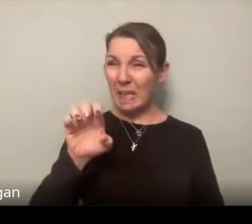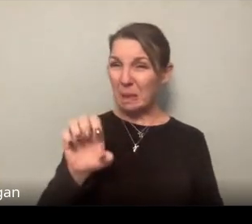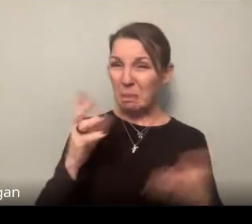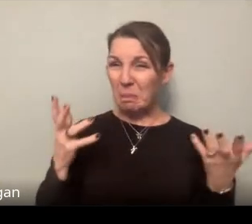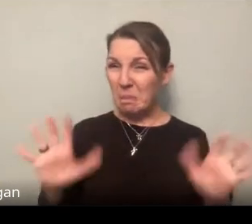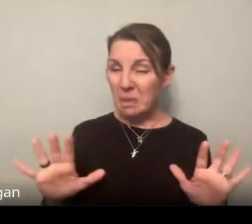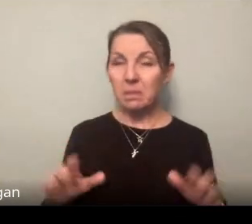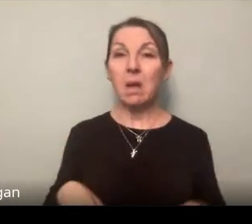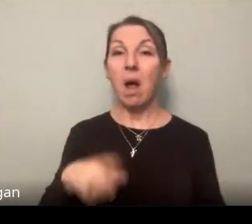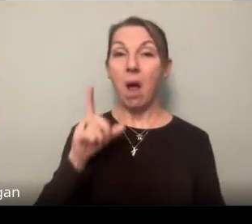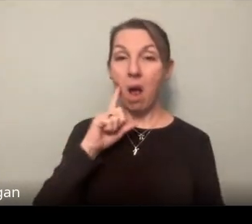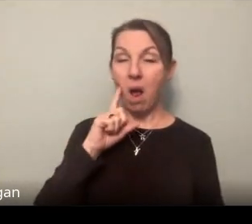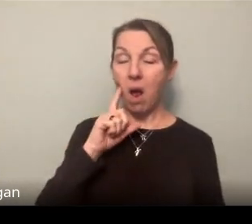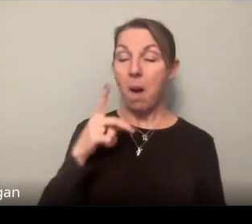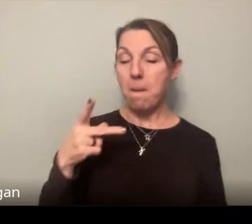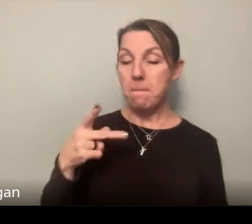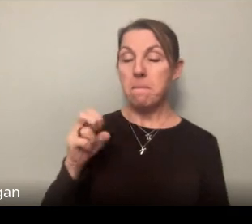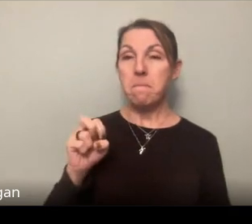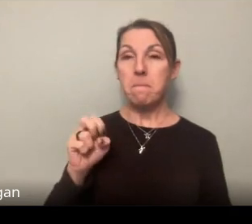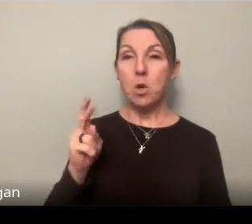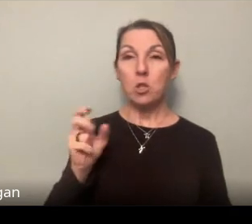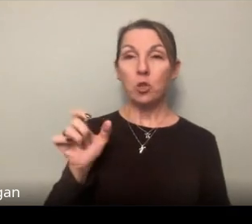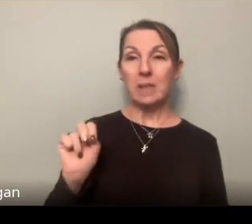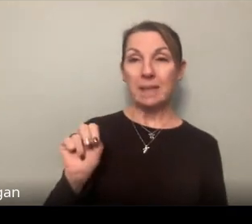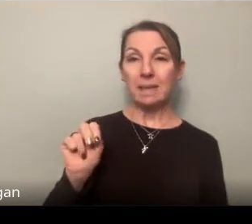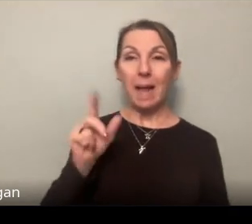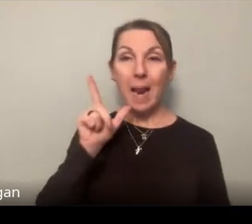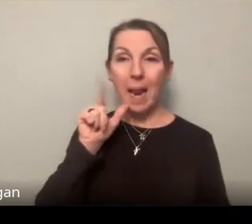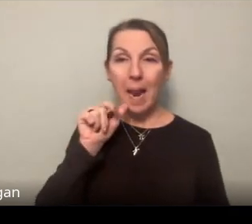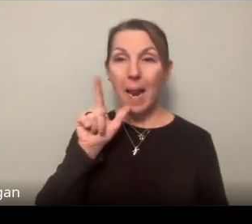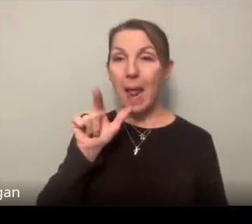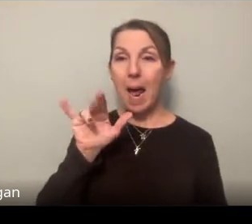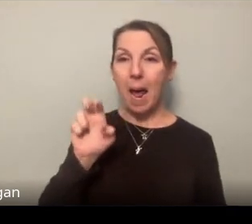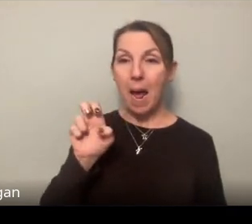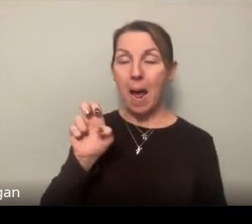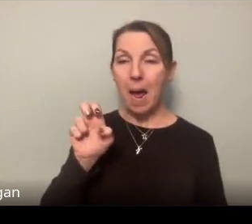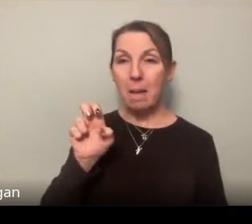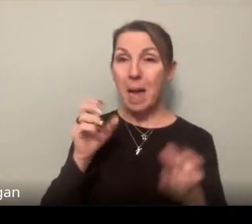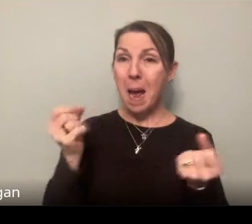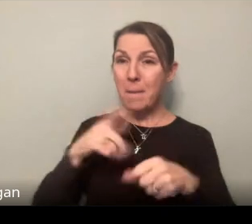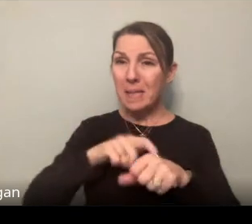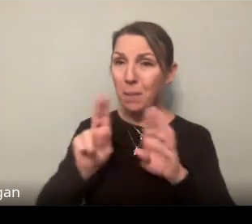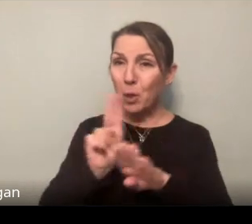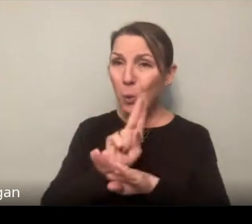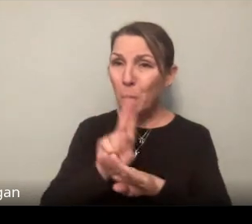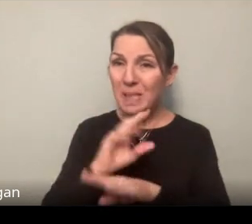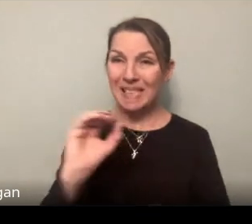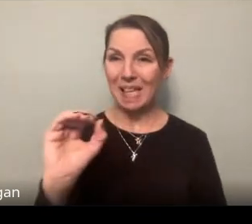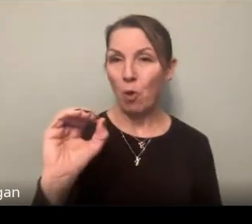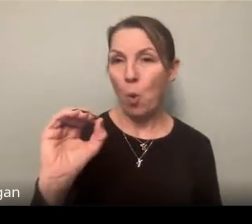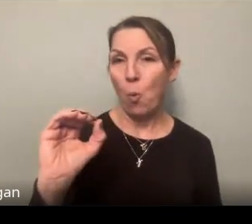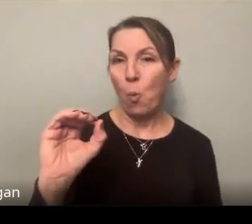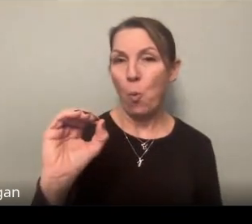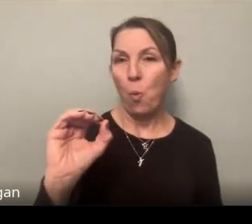bought Persian limes. Would you ask me how many times I've used them? What did you use? Zero. What did you use that I for? found the recipe, couldn't find the recipe again,